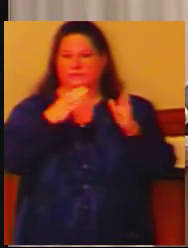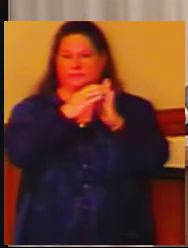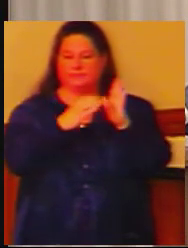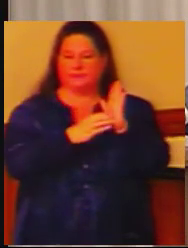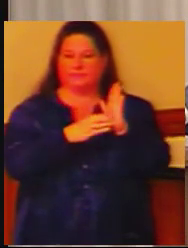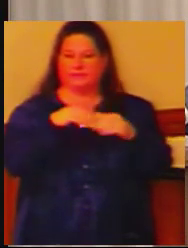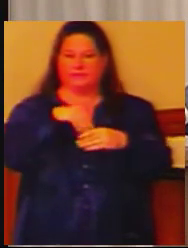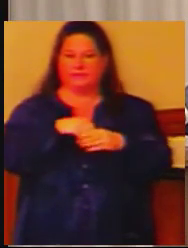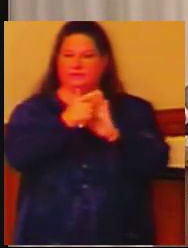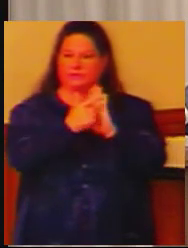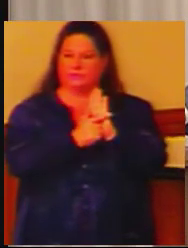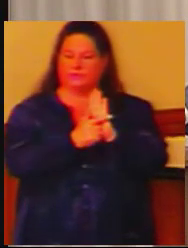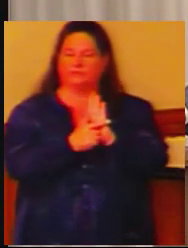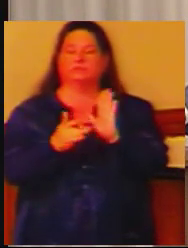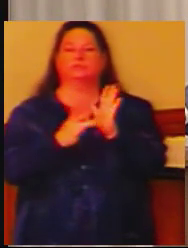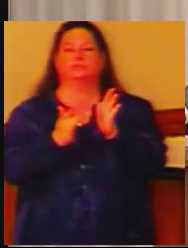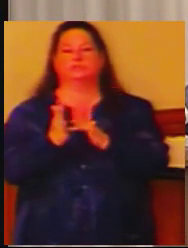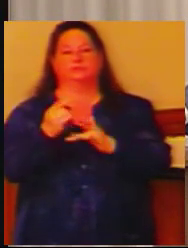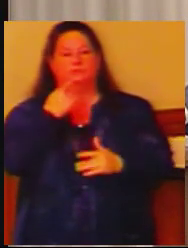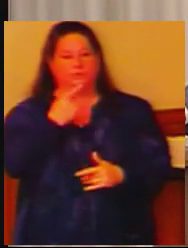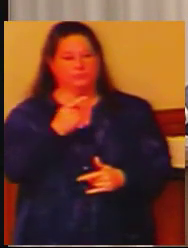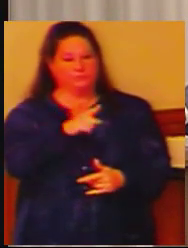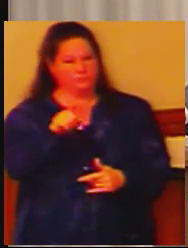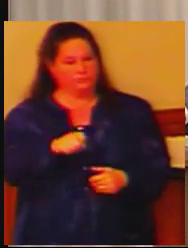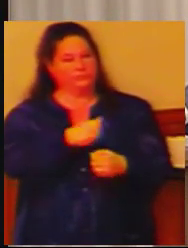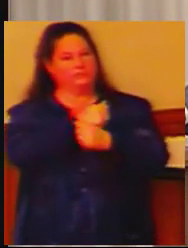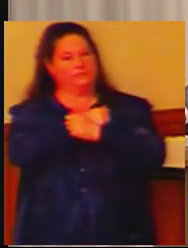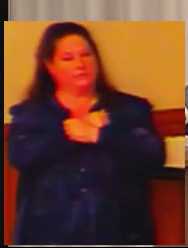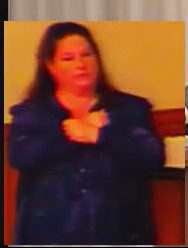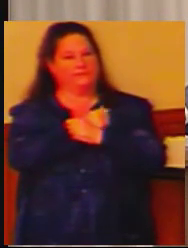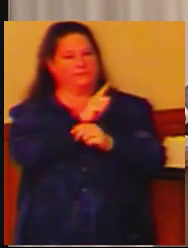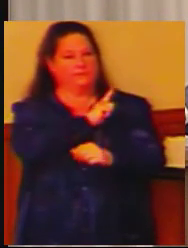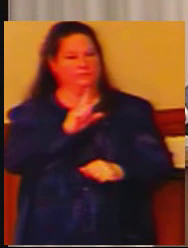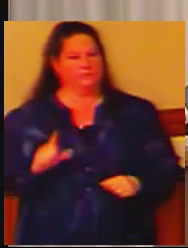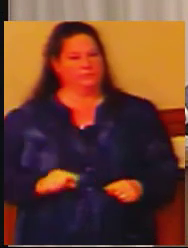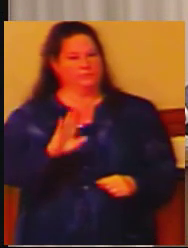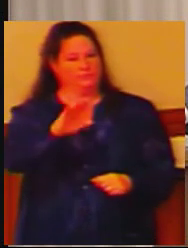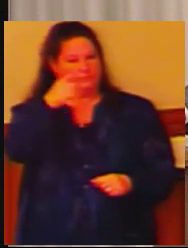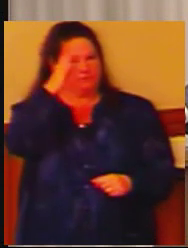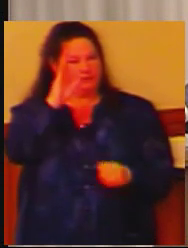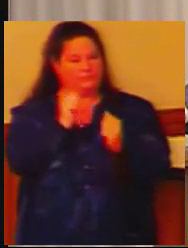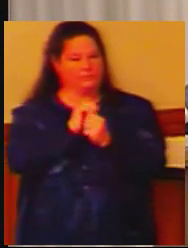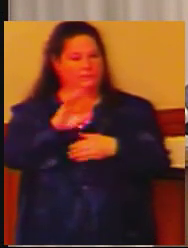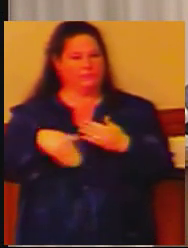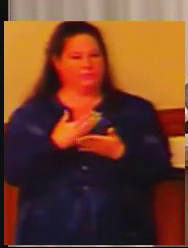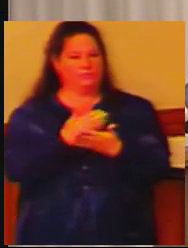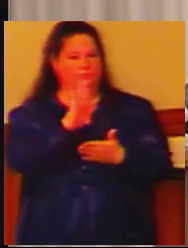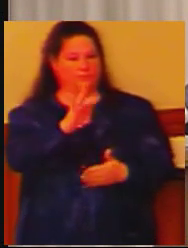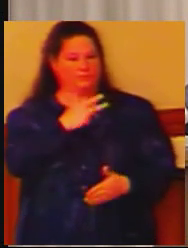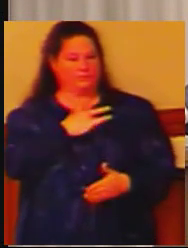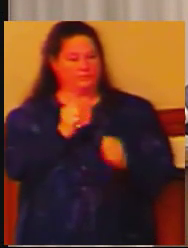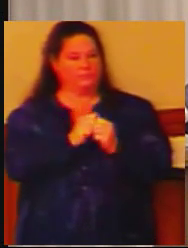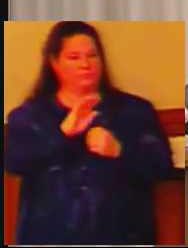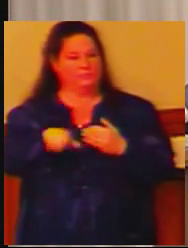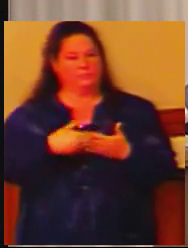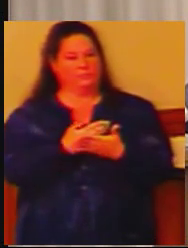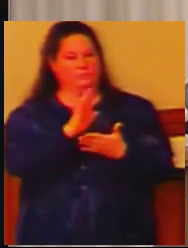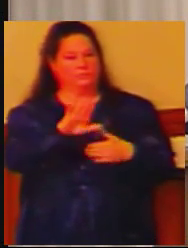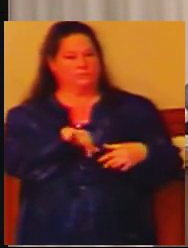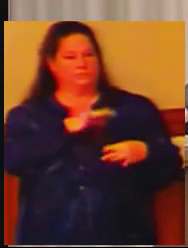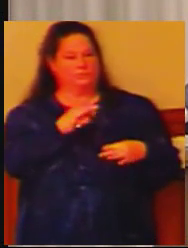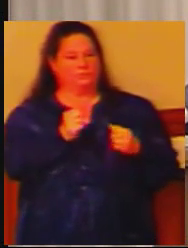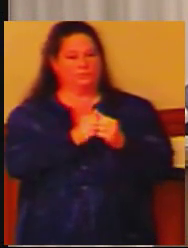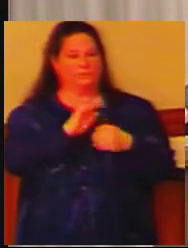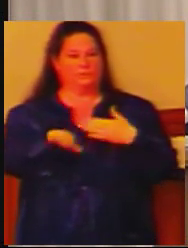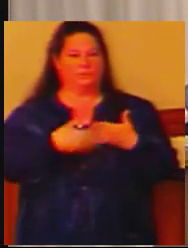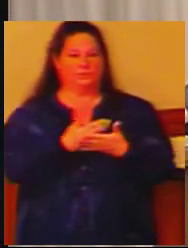law? Jesus said unto him, Thou shalt love the Lord thy God with all thy heart, with all thy soul, with